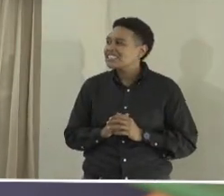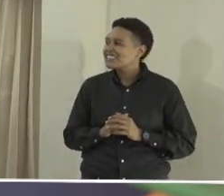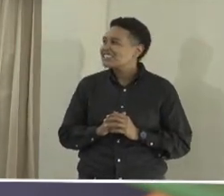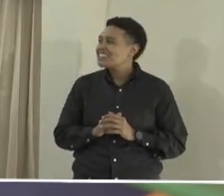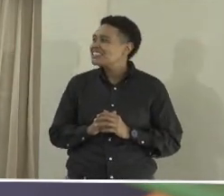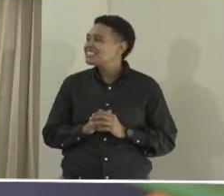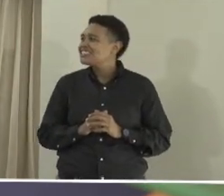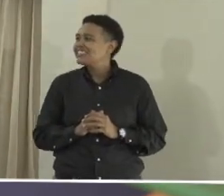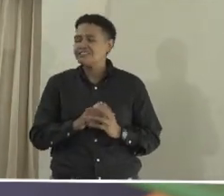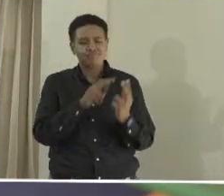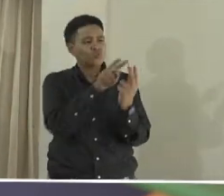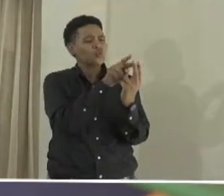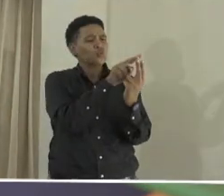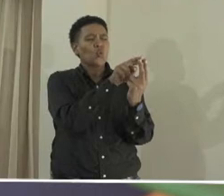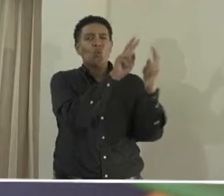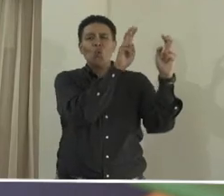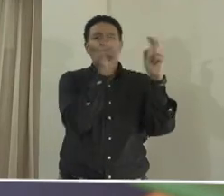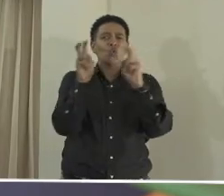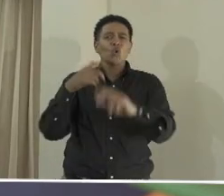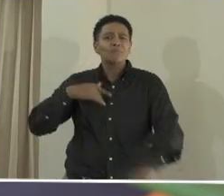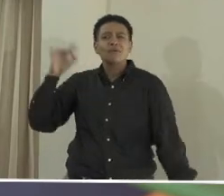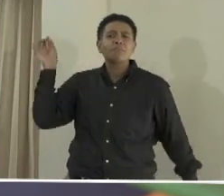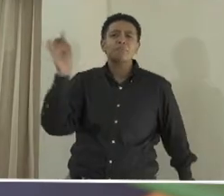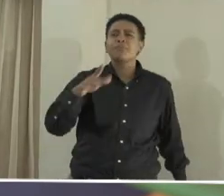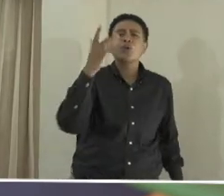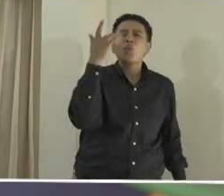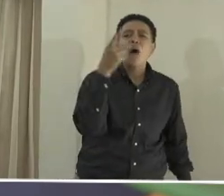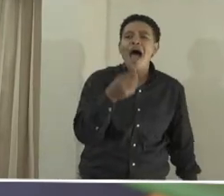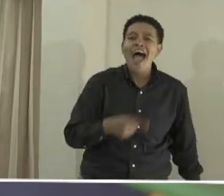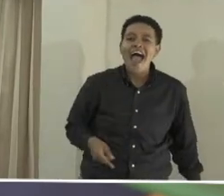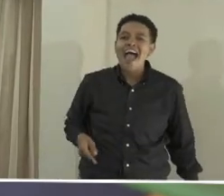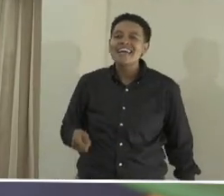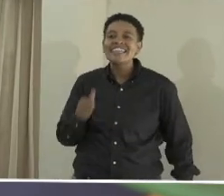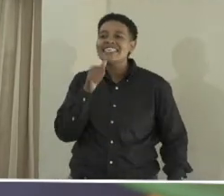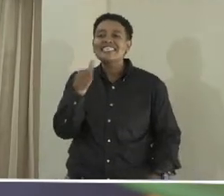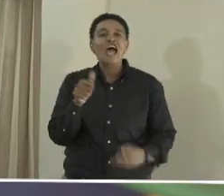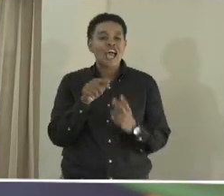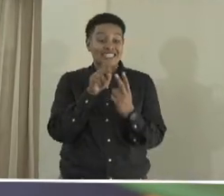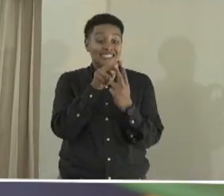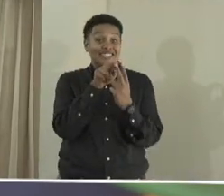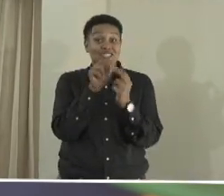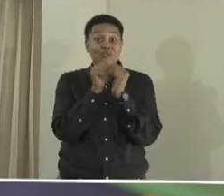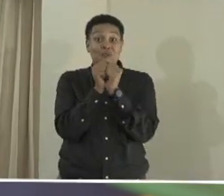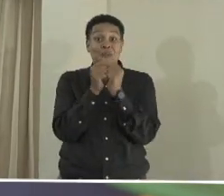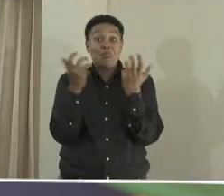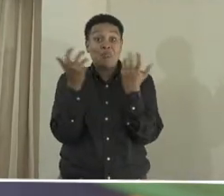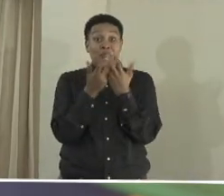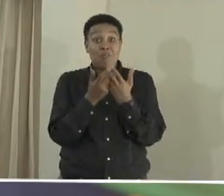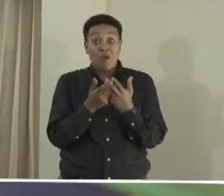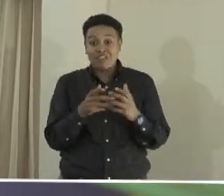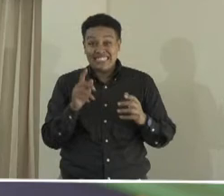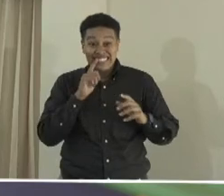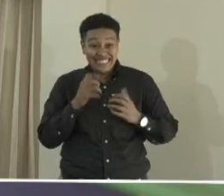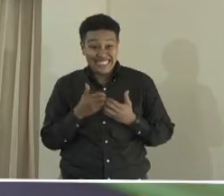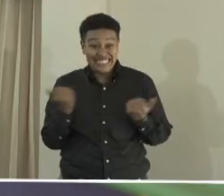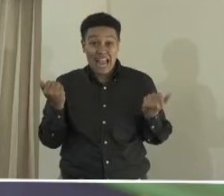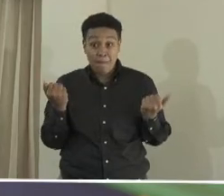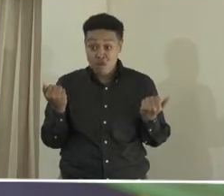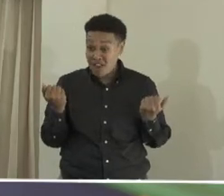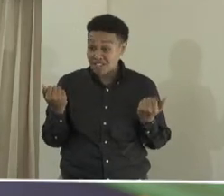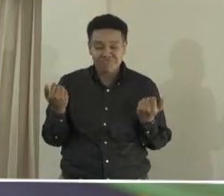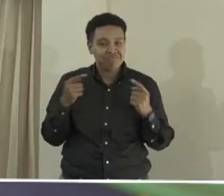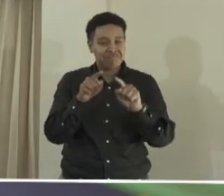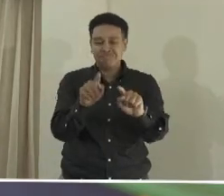juxtapose these two quotations because they are not mutually exclusive. If we